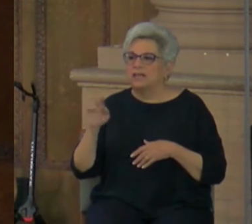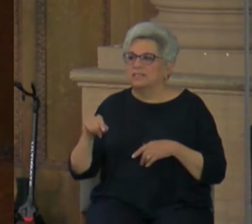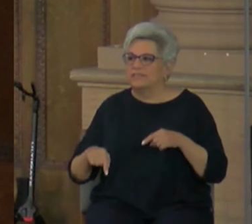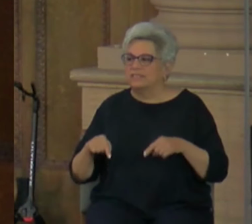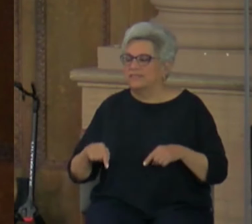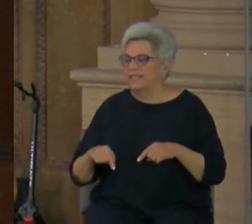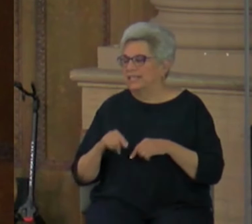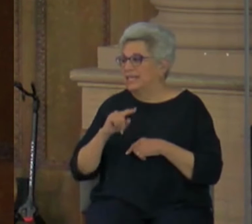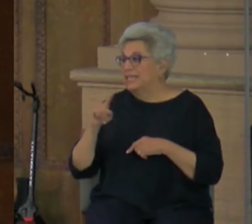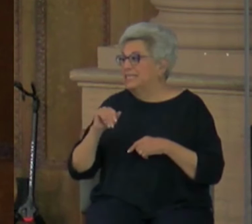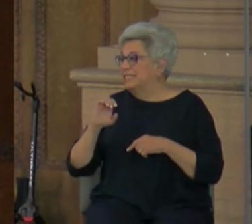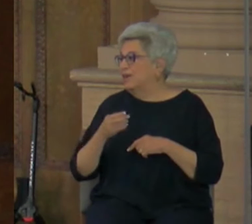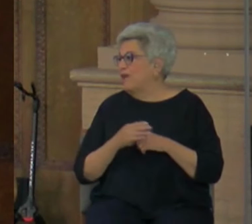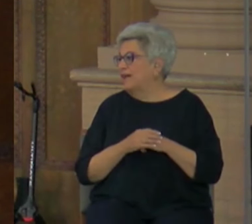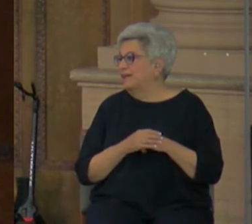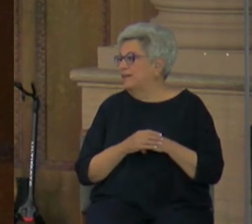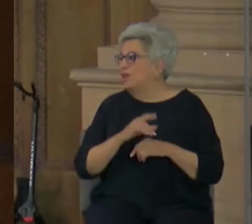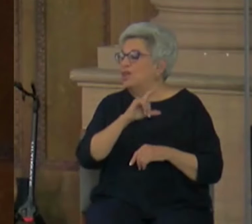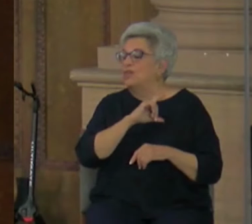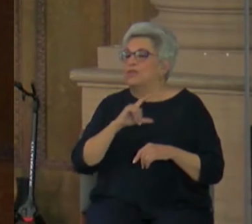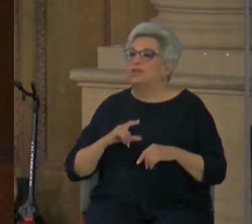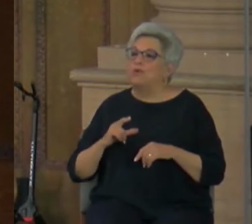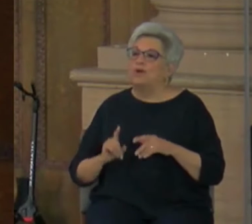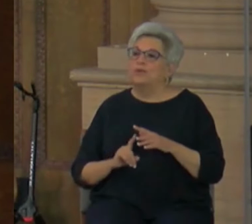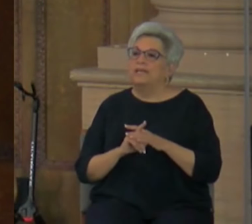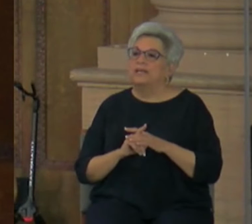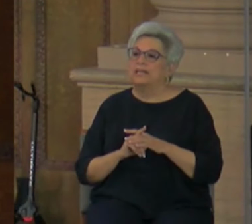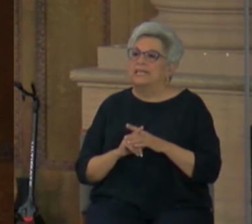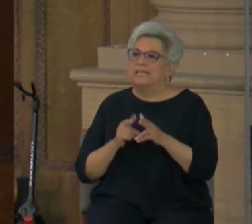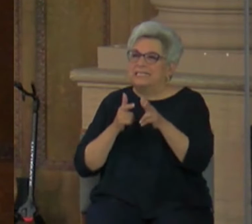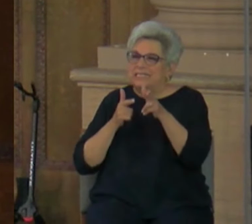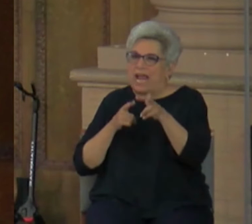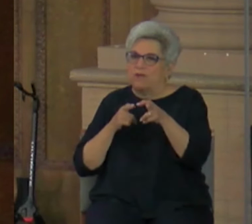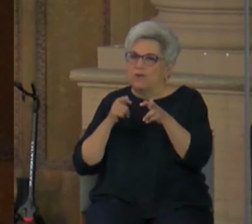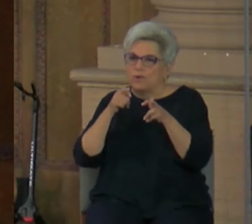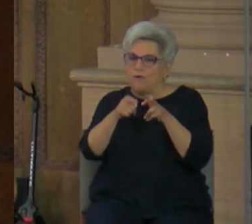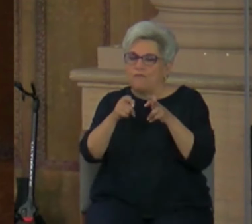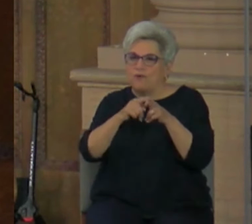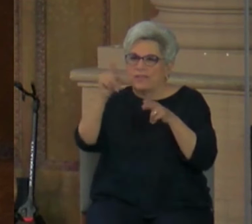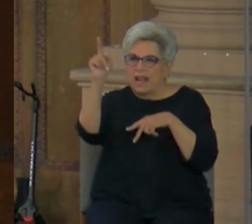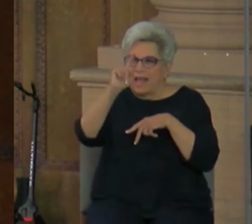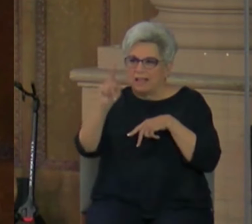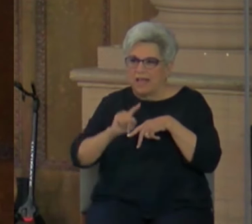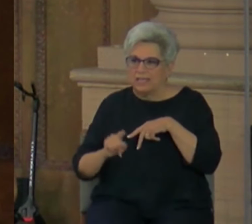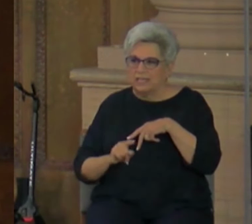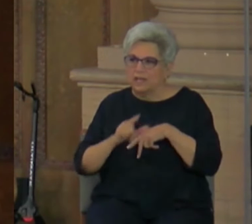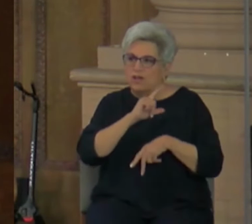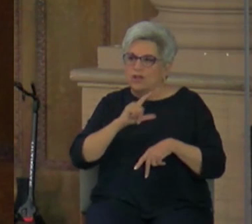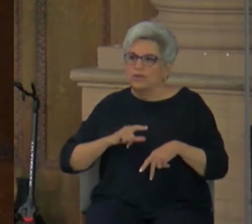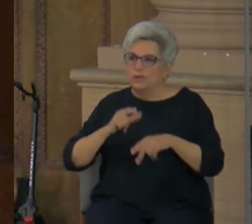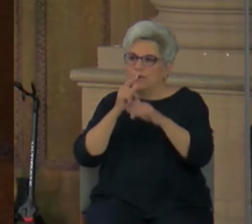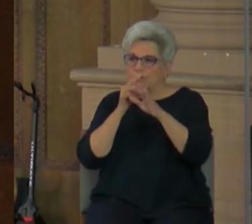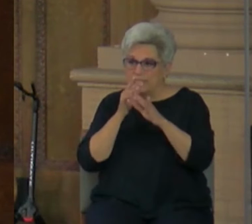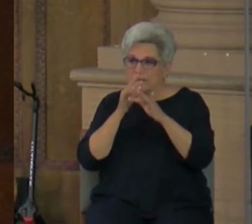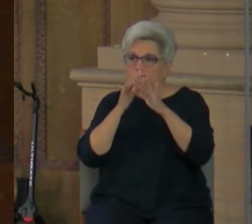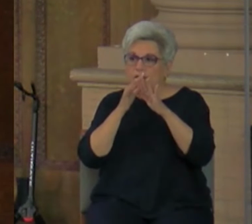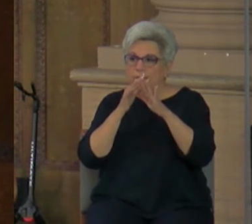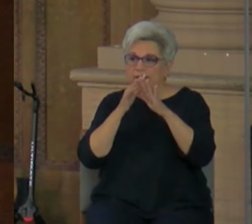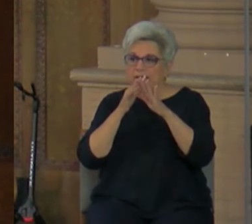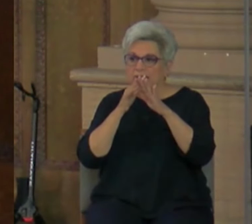Zechariah 9:14, "Then the Lord will appear over them, and his arrow will go forth like lightning. The Lord will sound the trumpet and will march forth in